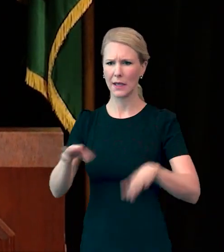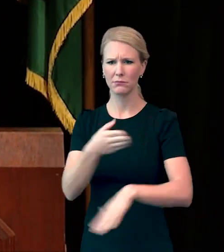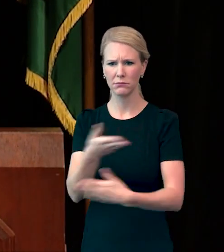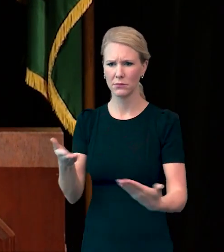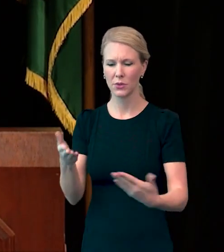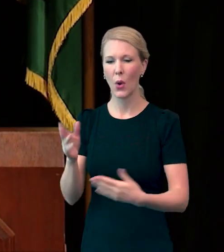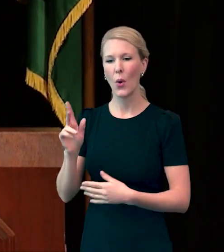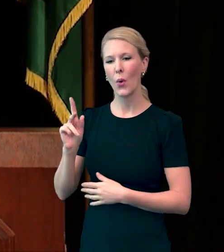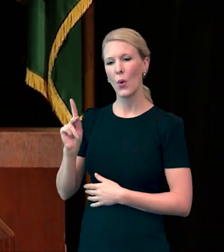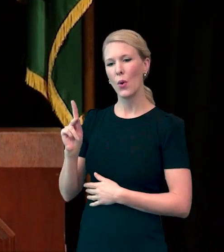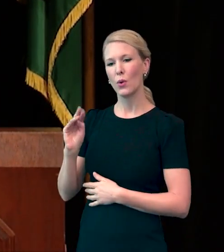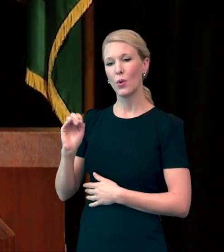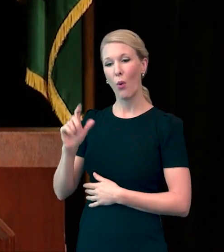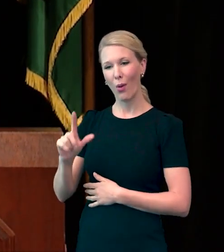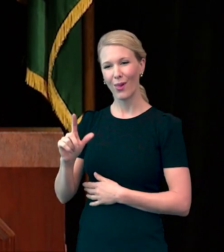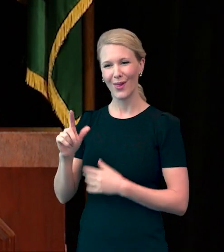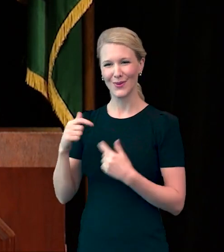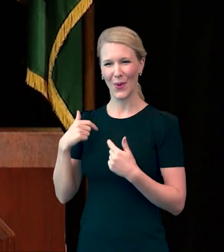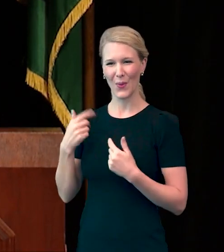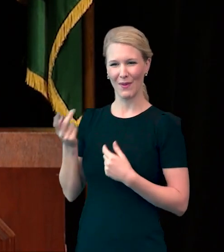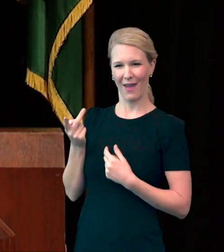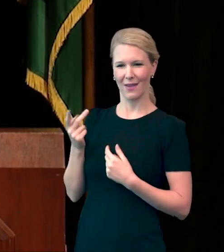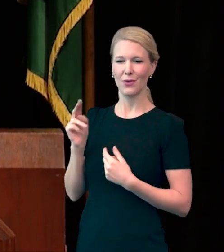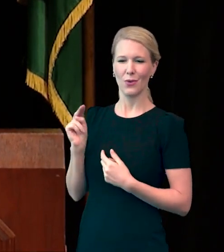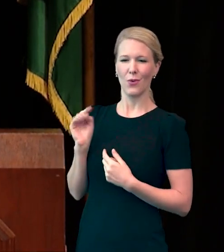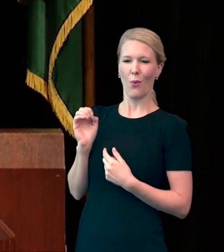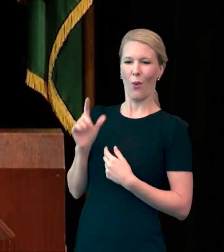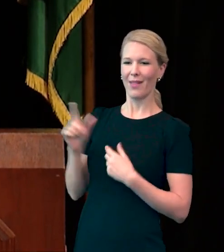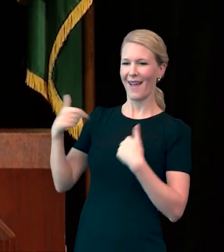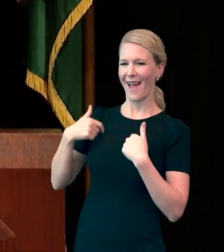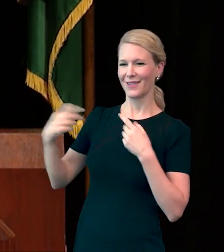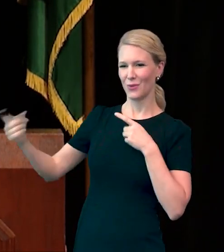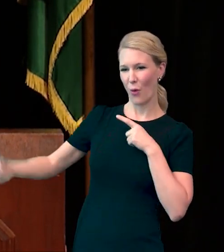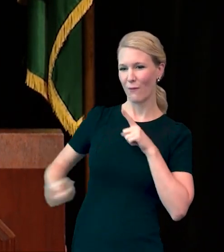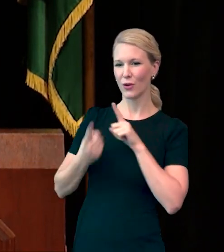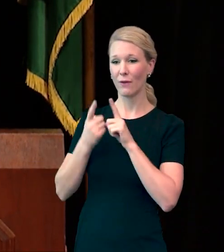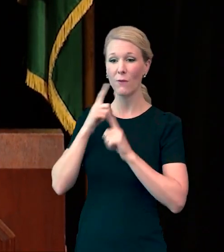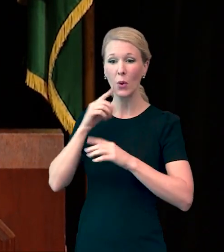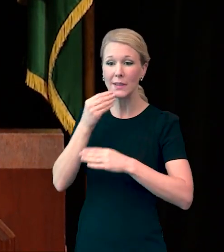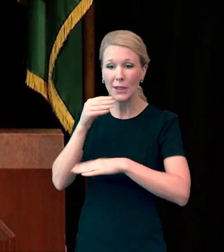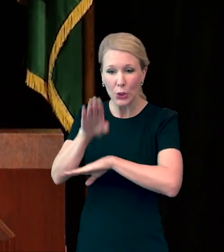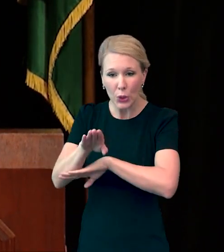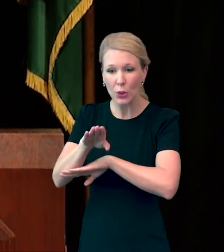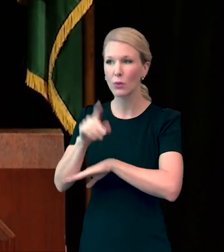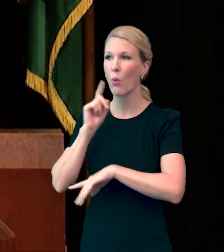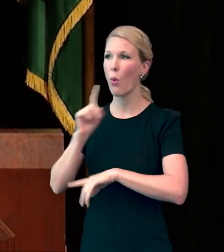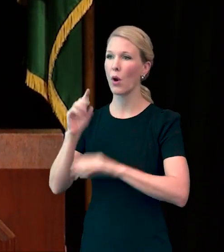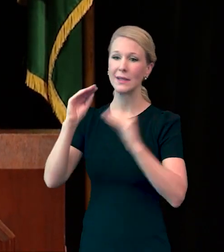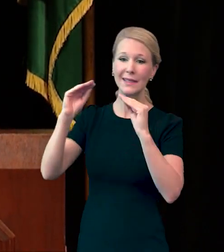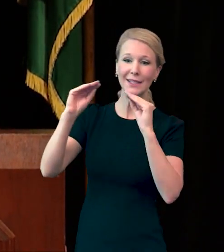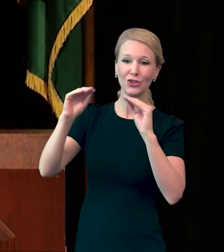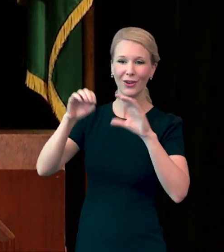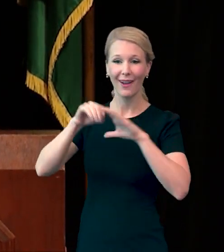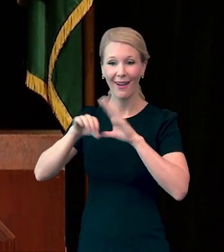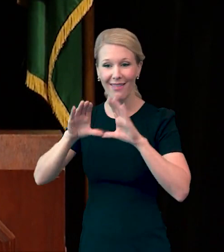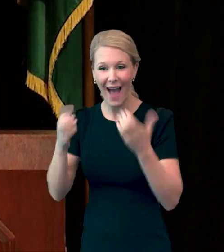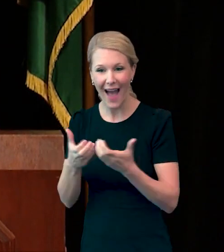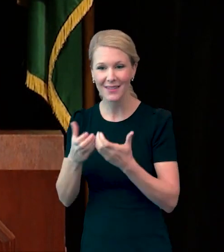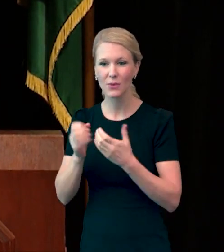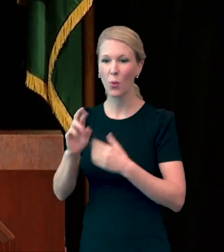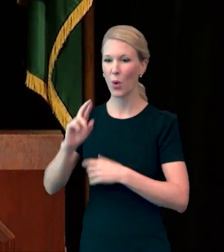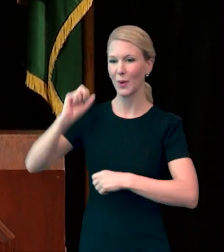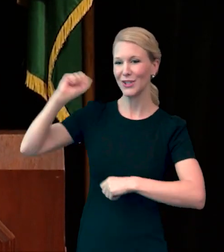amazing. Noel and I have had many of you to our house for dinner and receptions. We've taught you in classes. We've cheered for